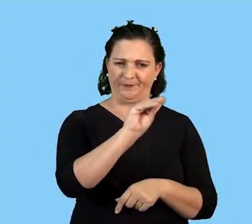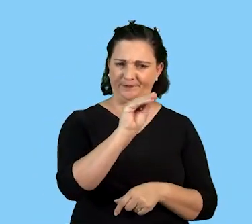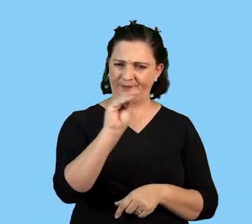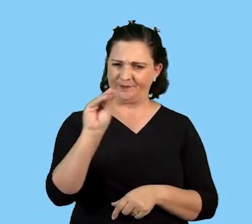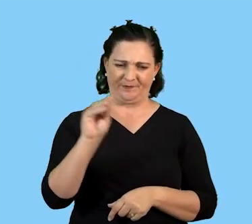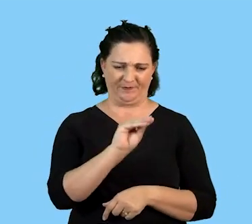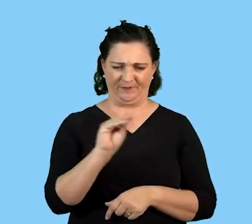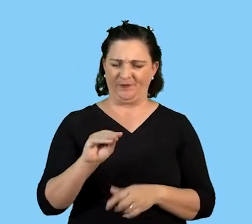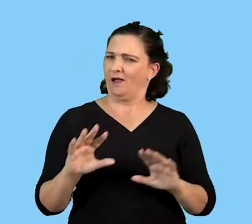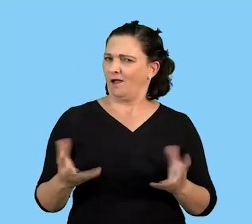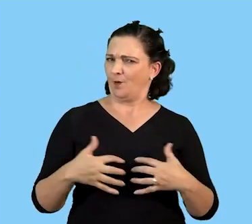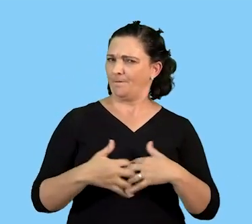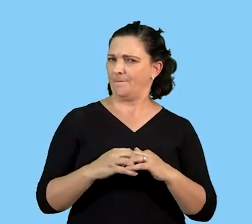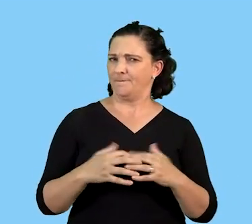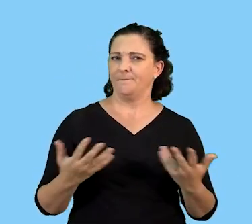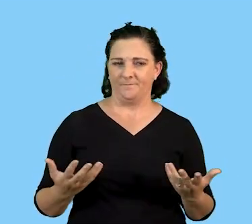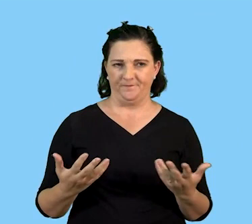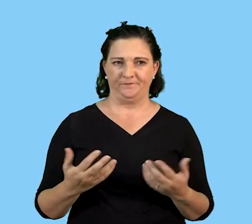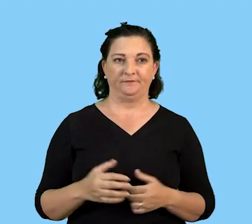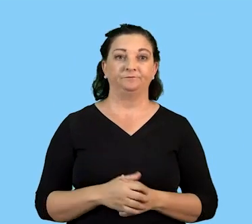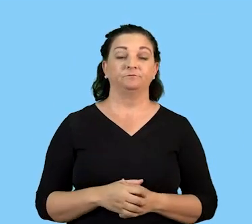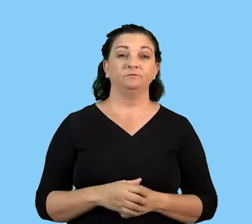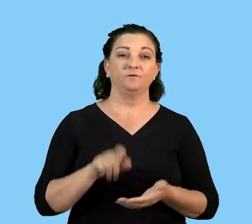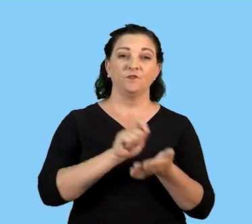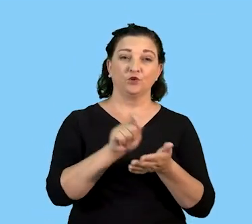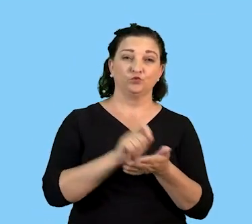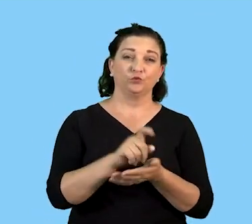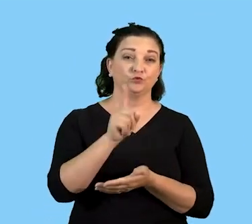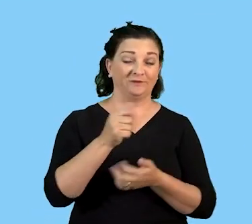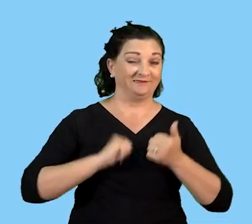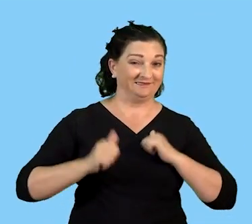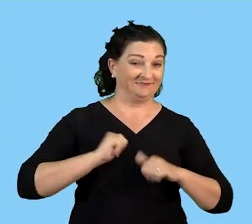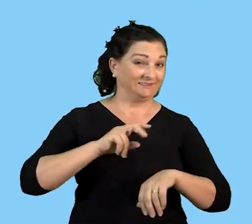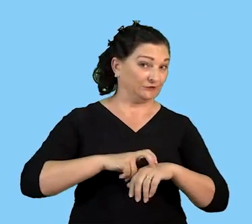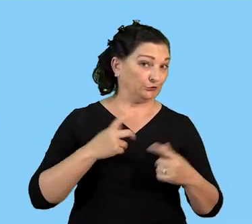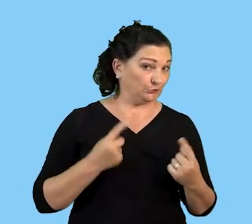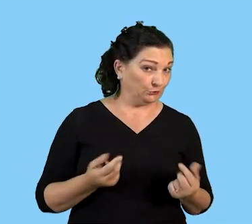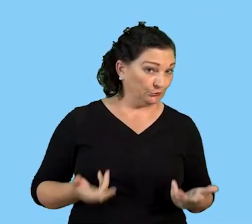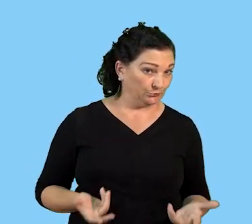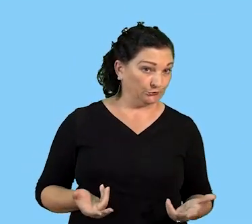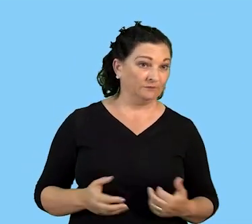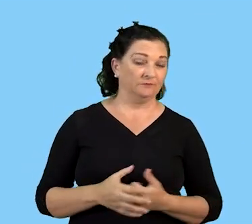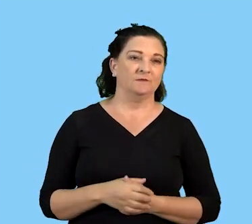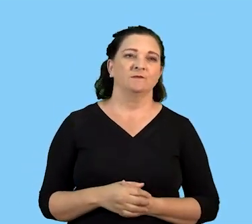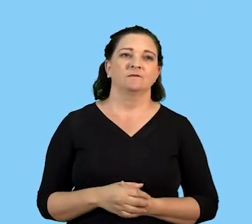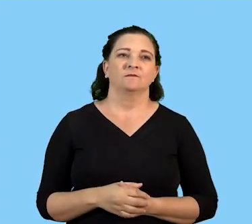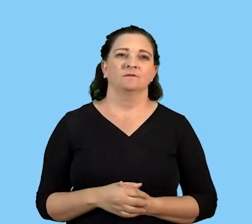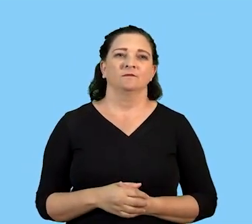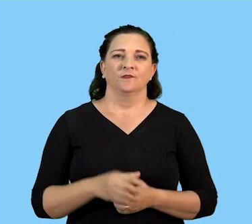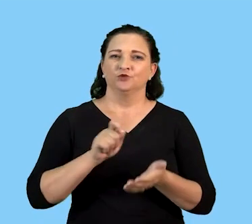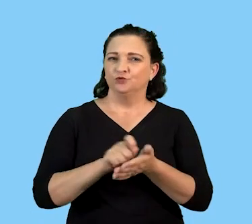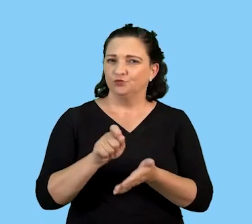that must be carried out in to complete a project. So we need to write all activities that must